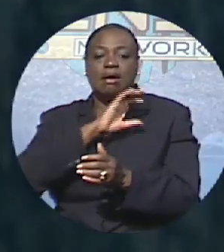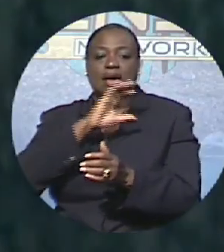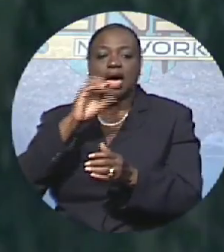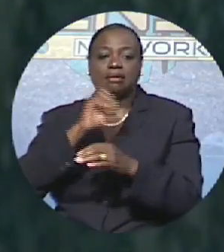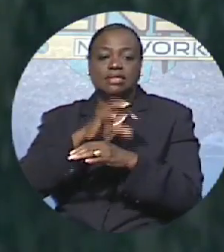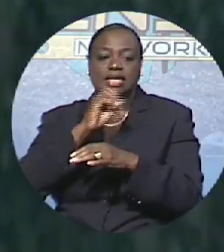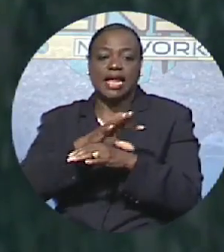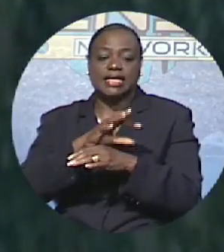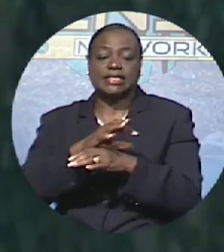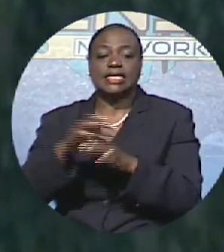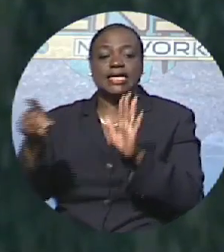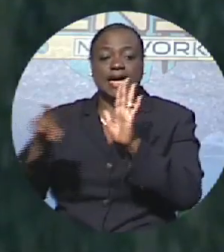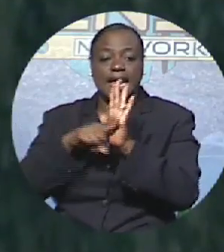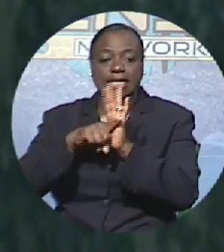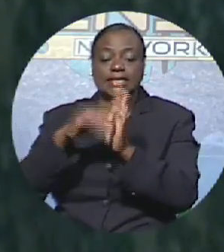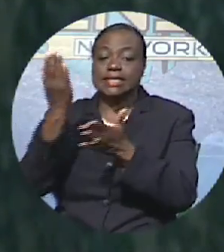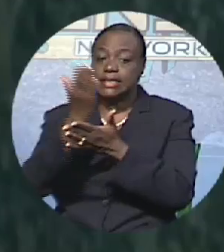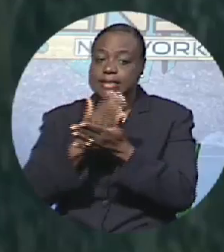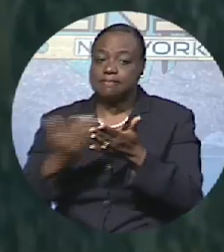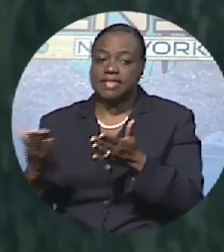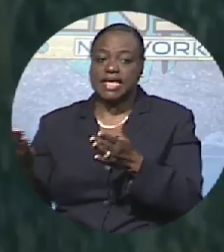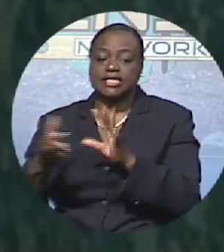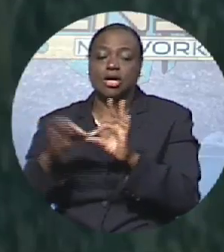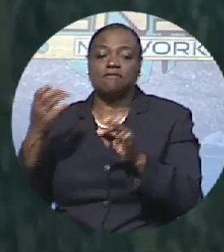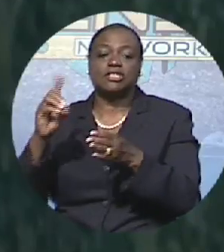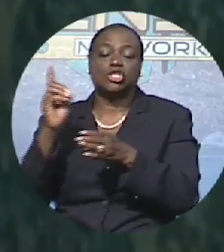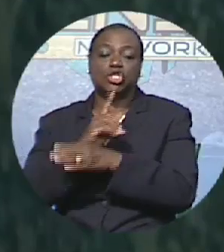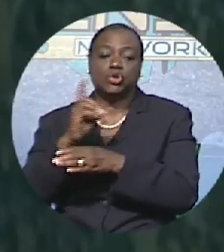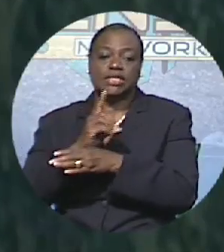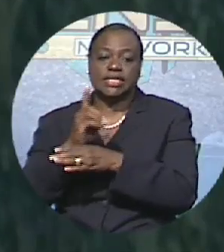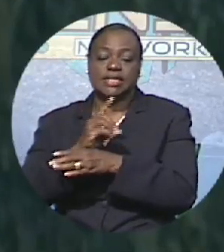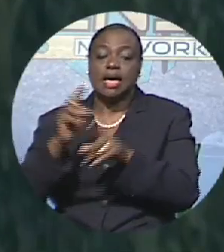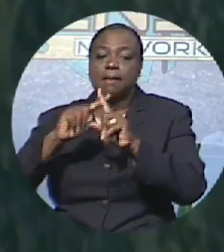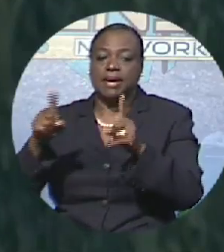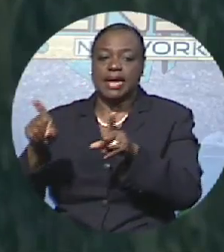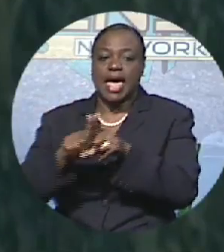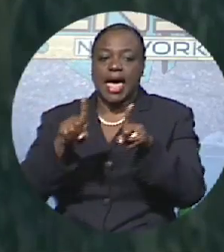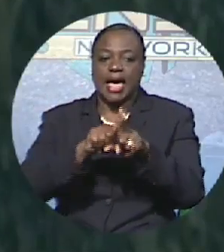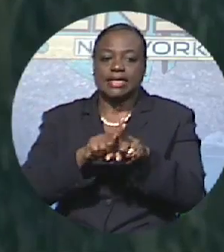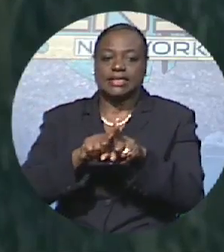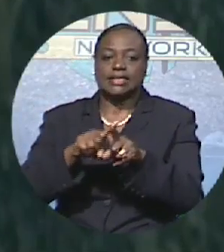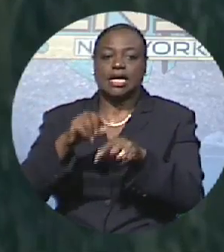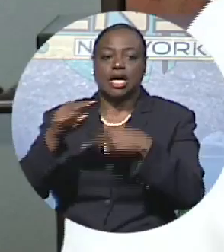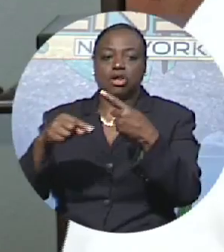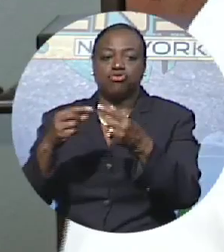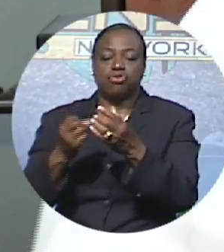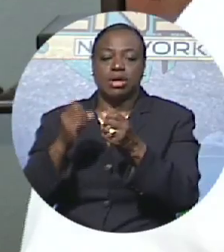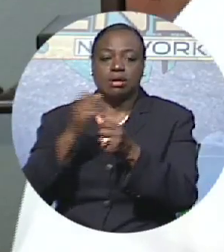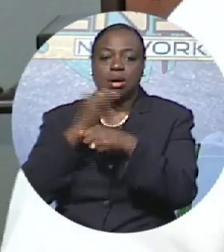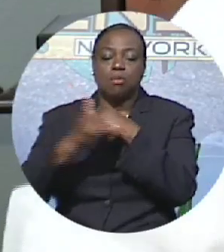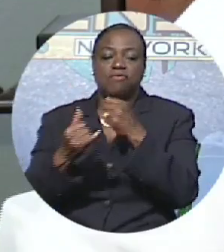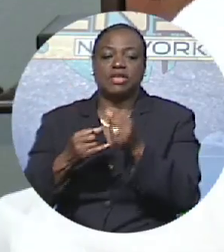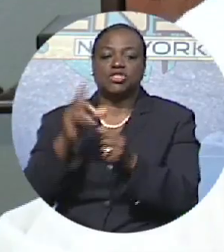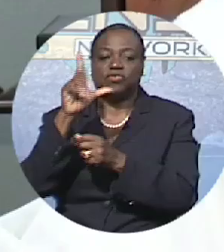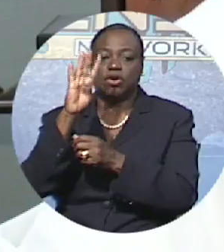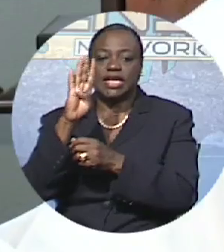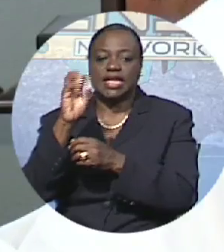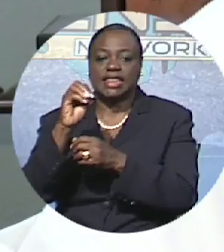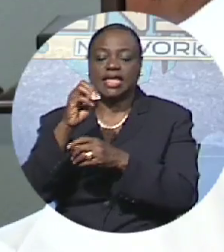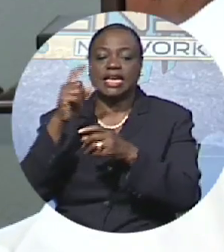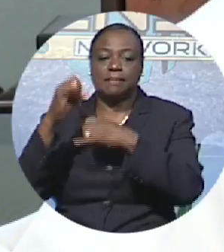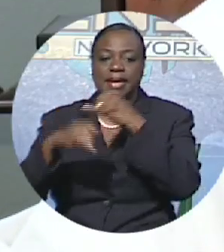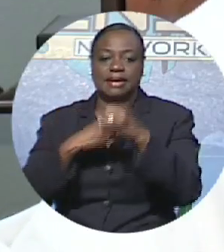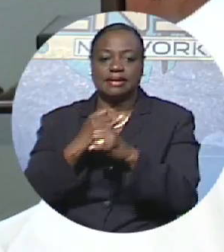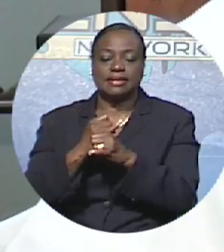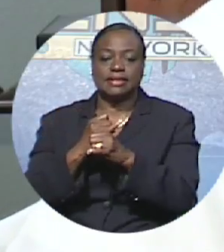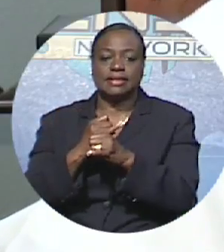duties. But as the country gears up to celebrate its 40th independence, he says all that will change. In that regard, church leaders, we